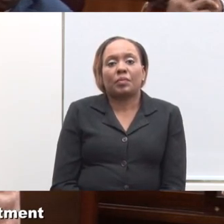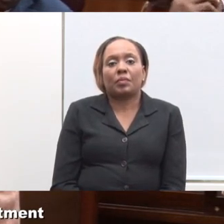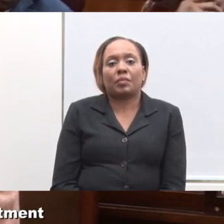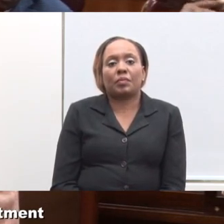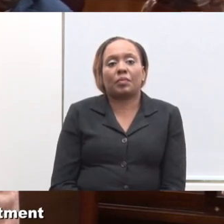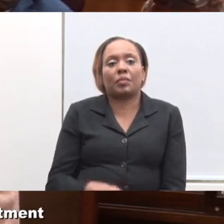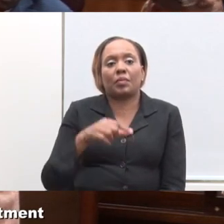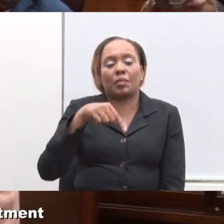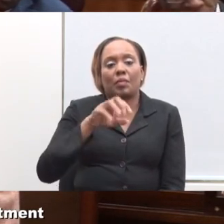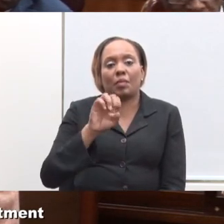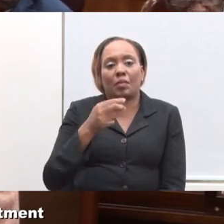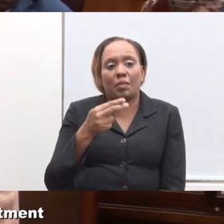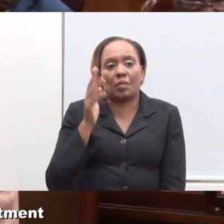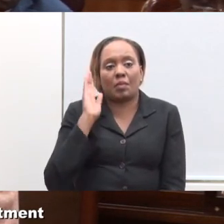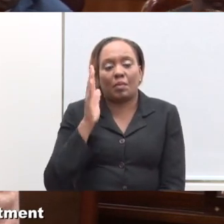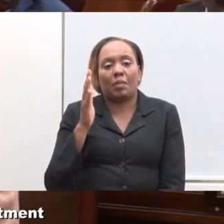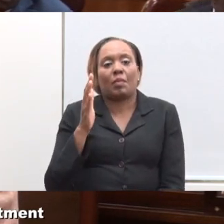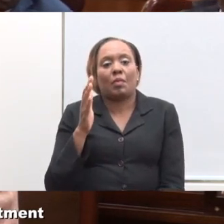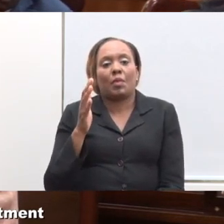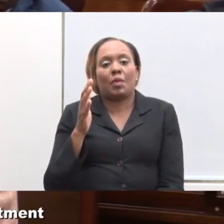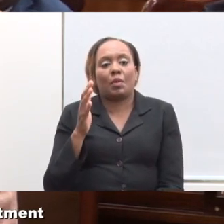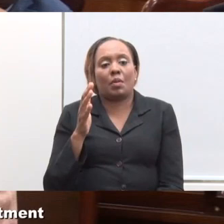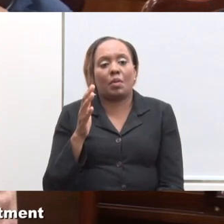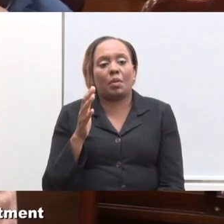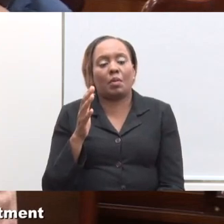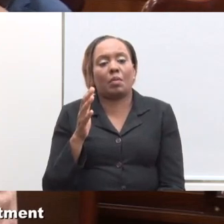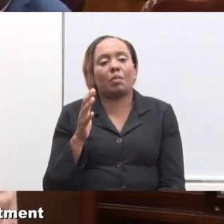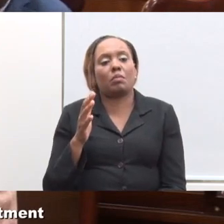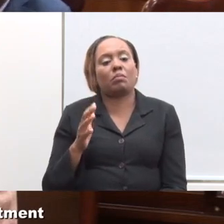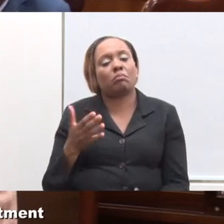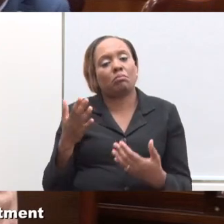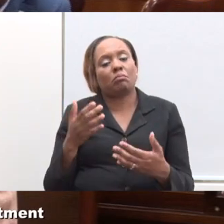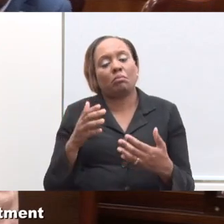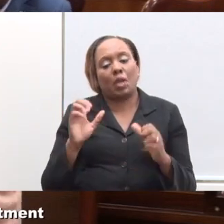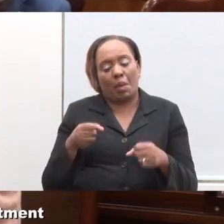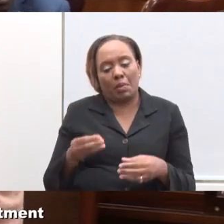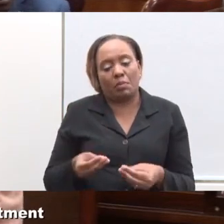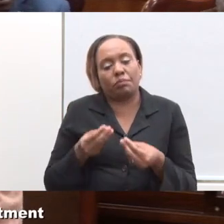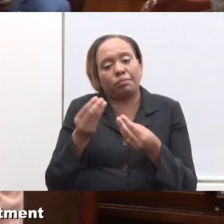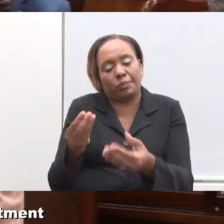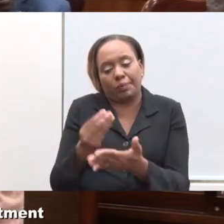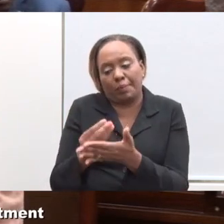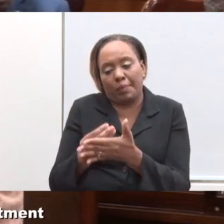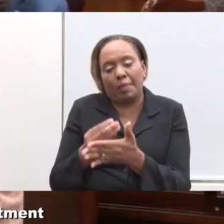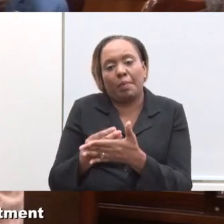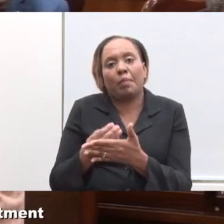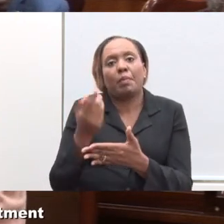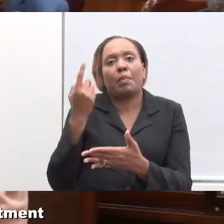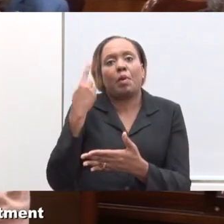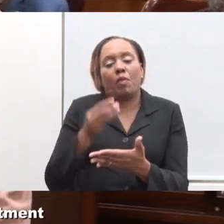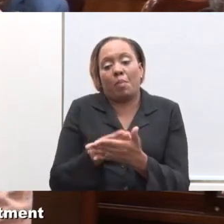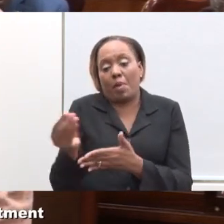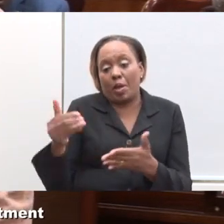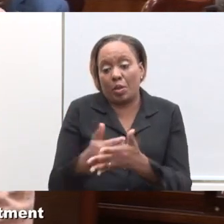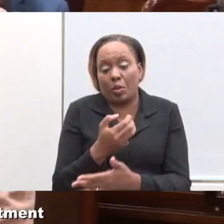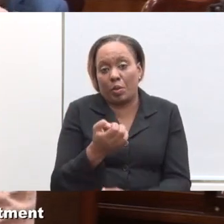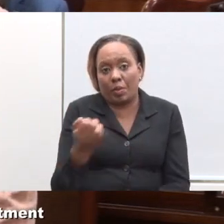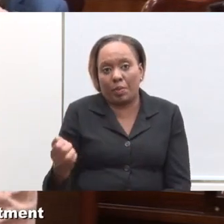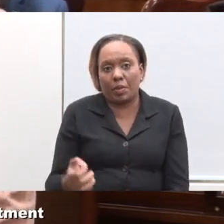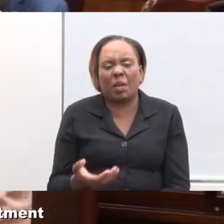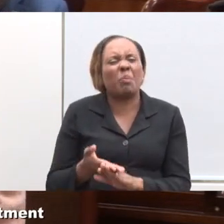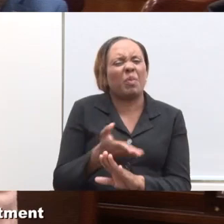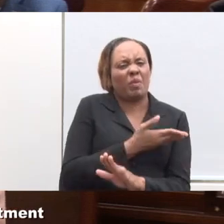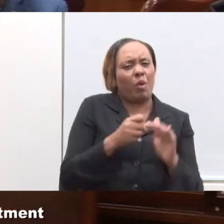million to be able to purchase additional critical equipment before COVID-19. And